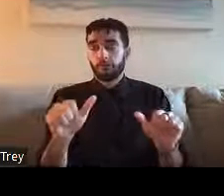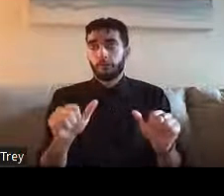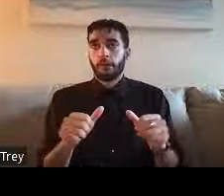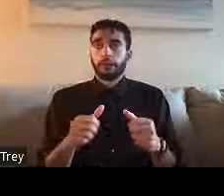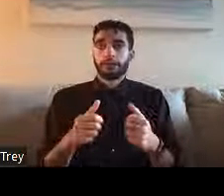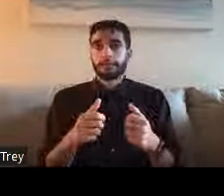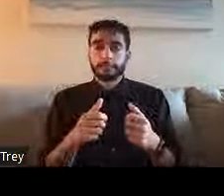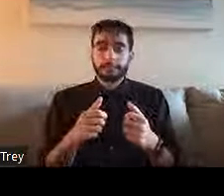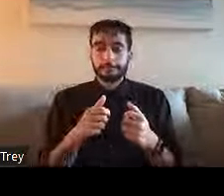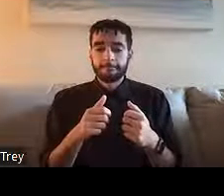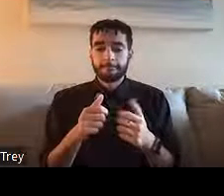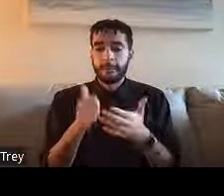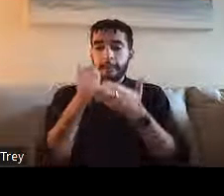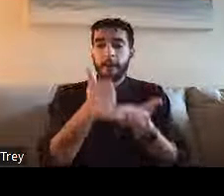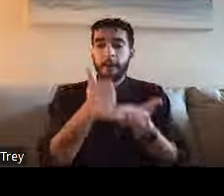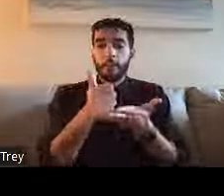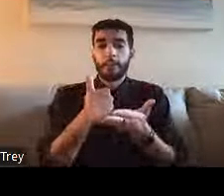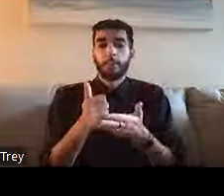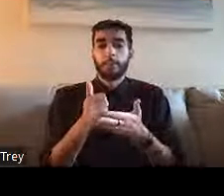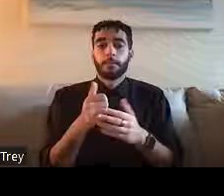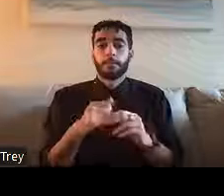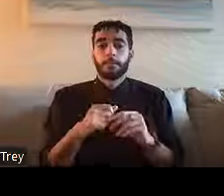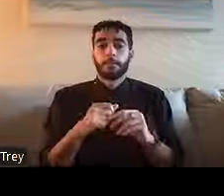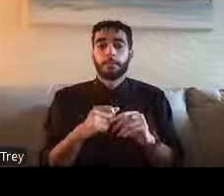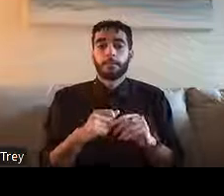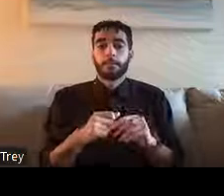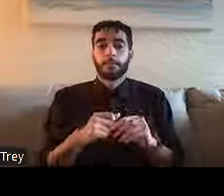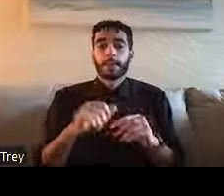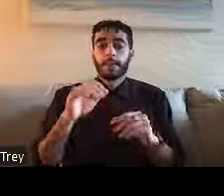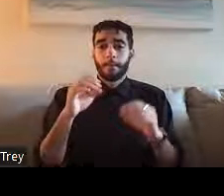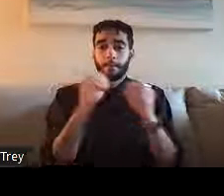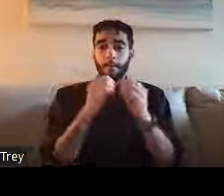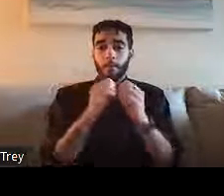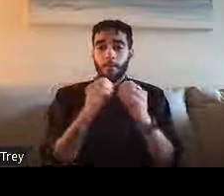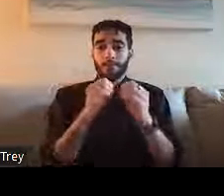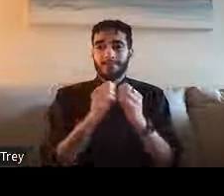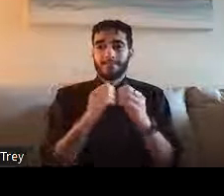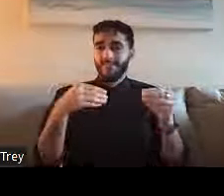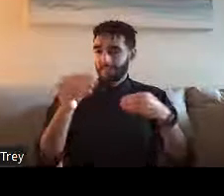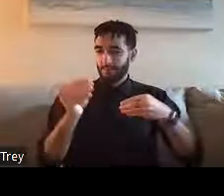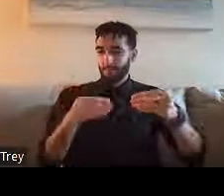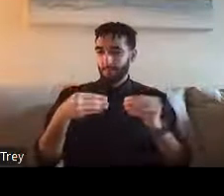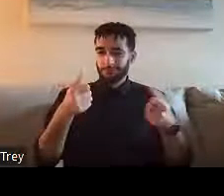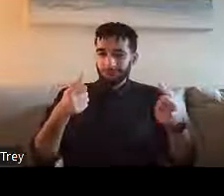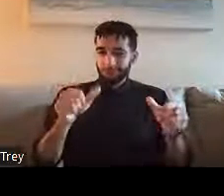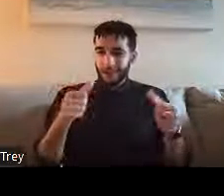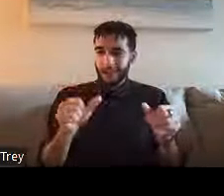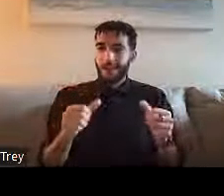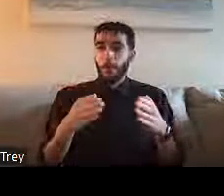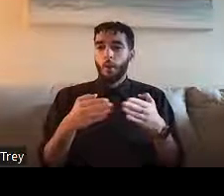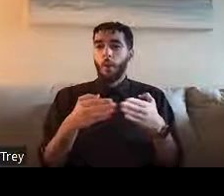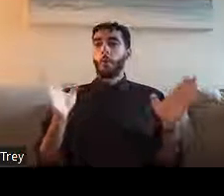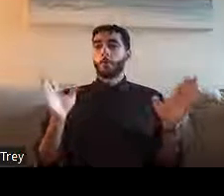issue is by our foundation helping us support sliding fee scales so that people can afford that. They can't afford assisted living, they can't afford memory